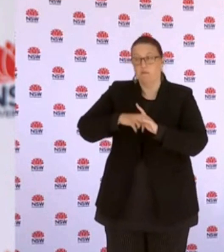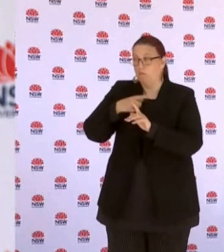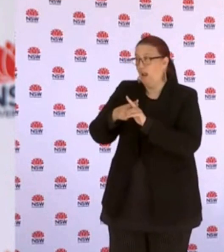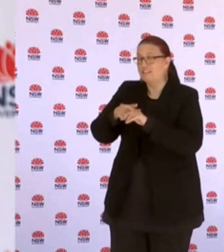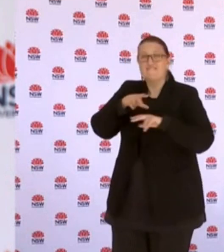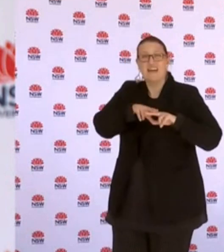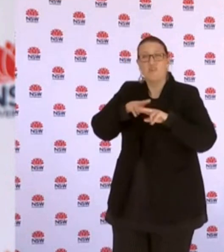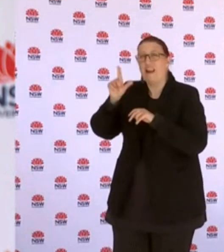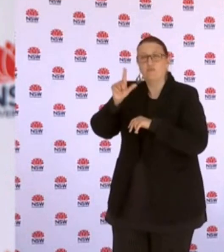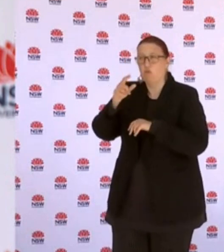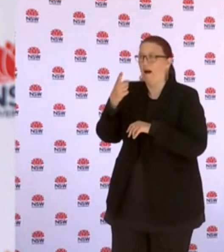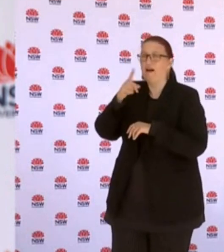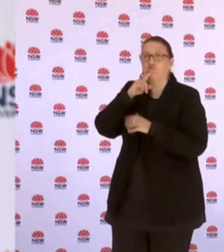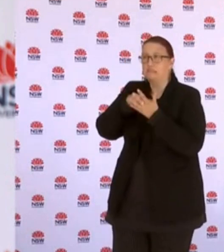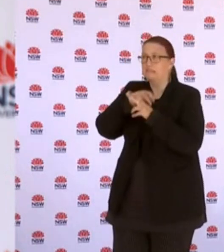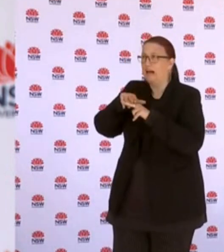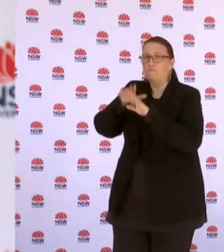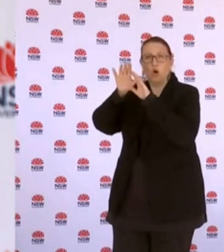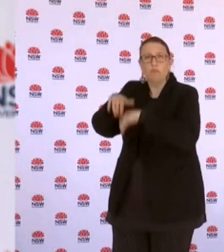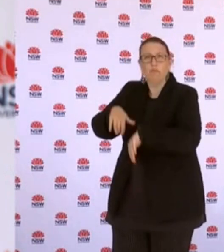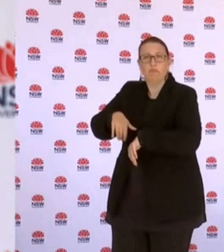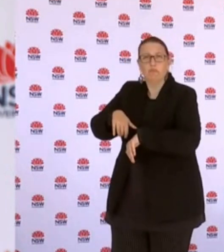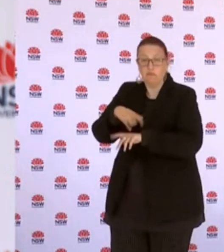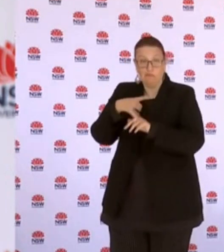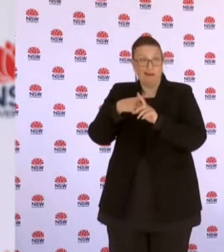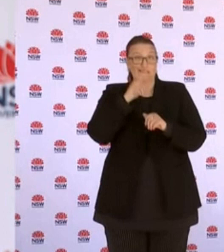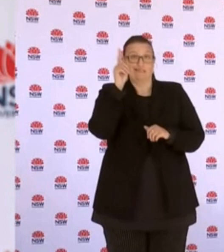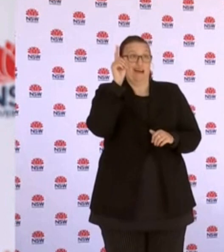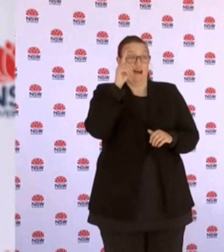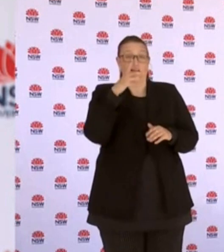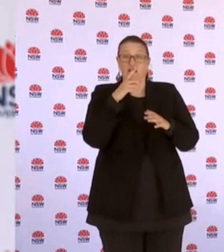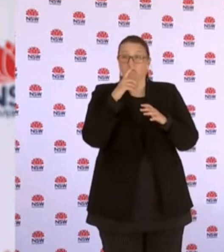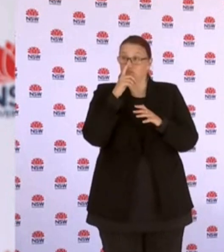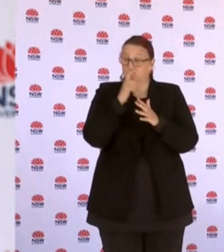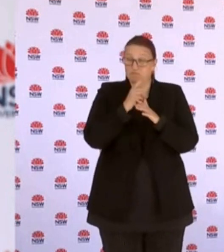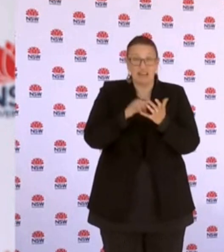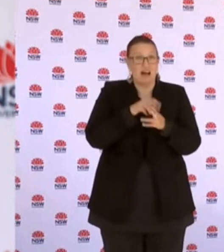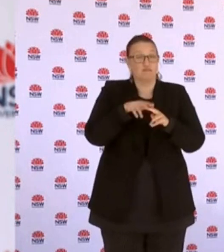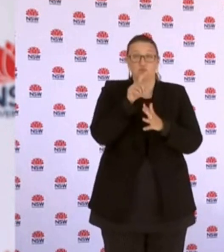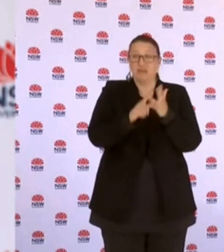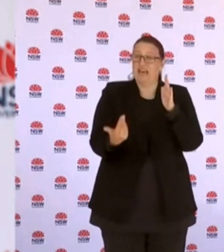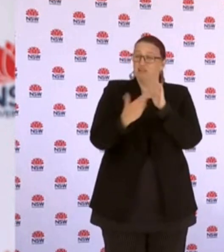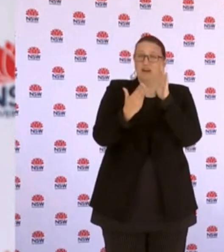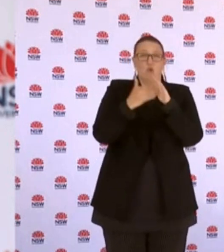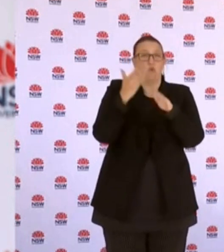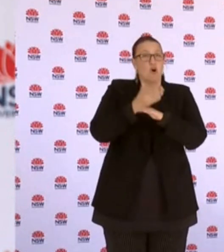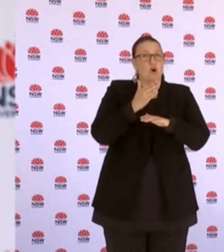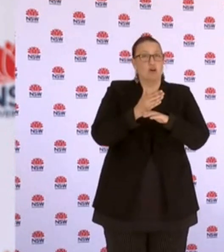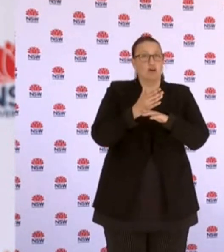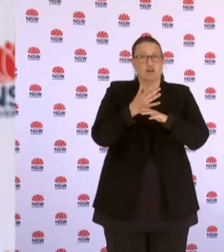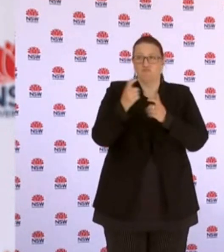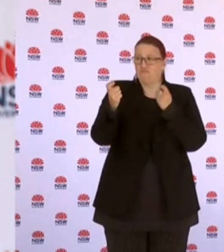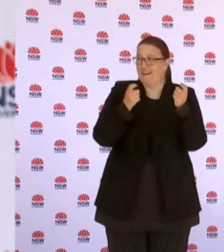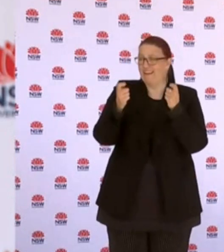taken offline. We've also got massive numbers of staff now doing work they never did before, out running health